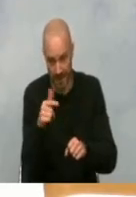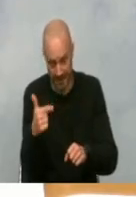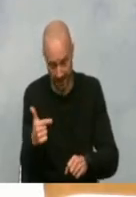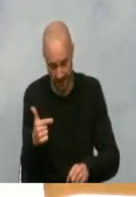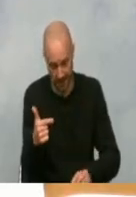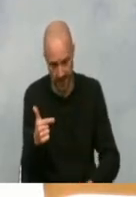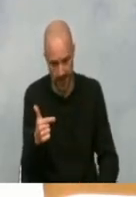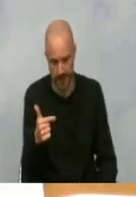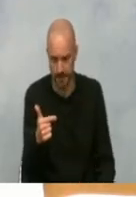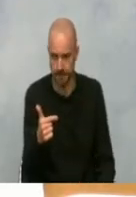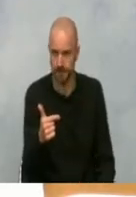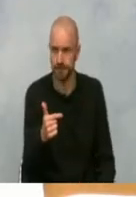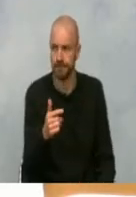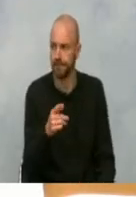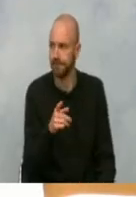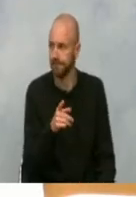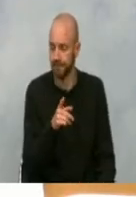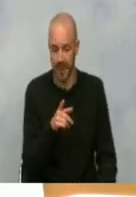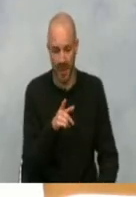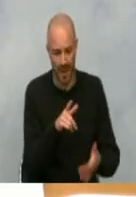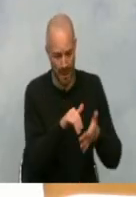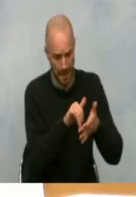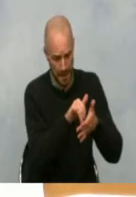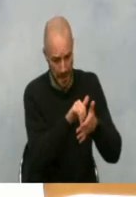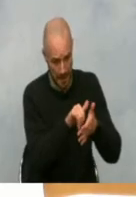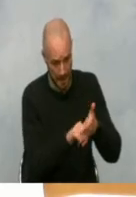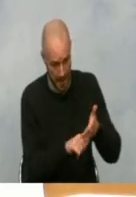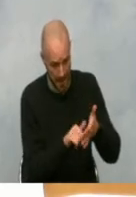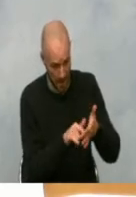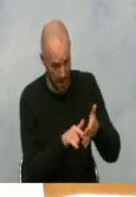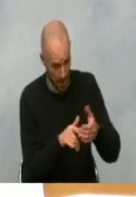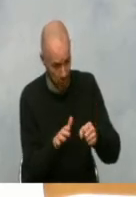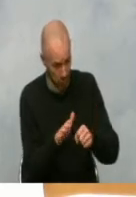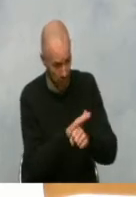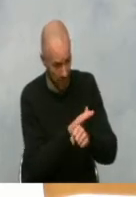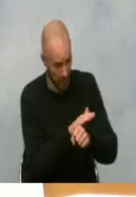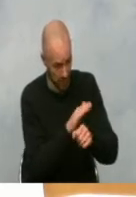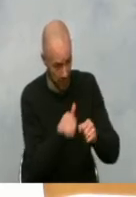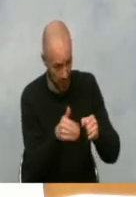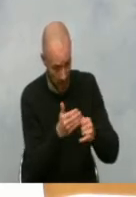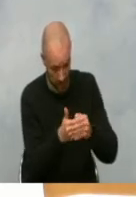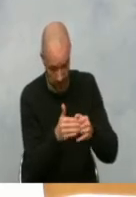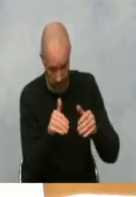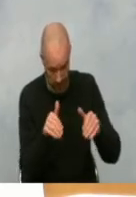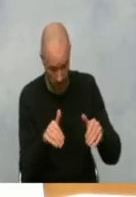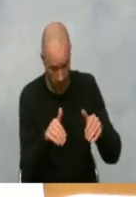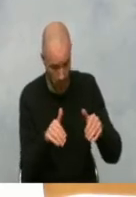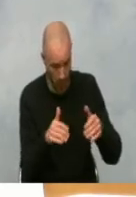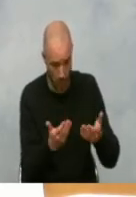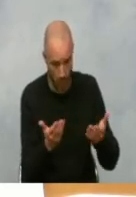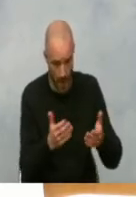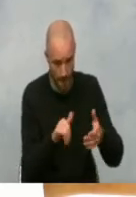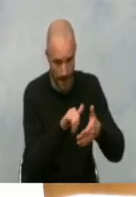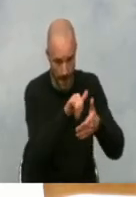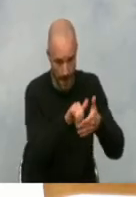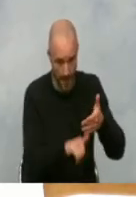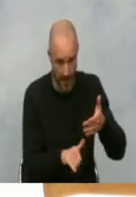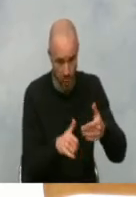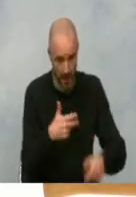The paper has covered up to this point, so I'm at the foot of page 8, I'm at